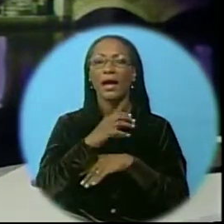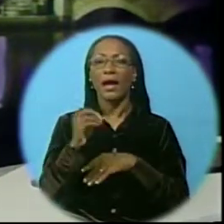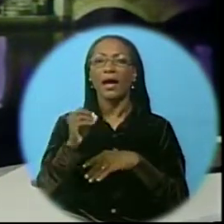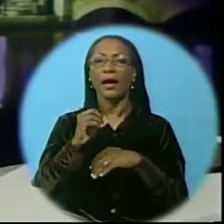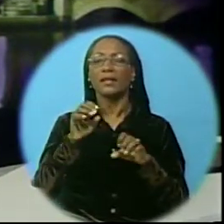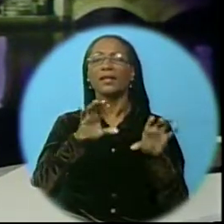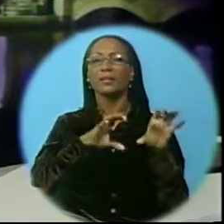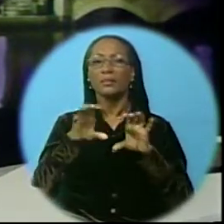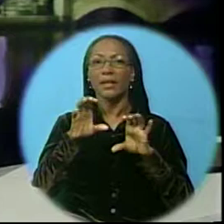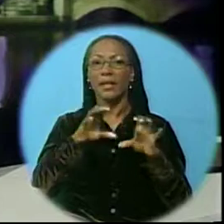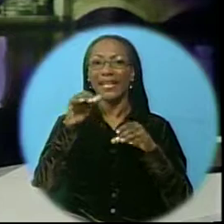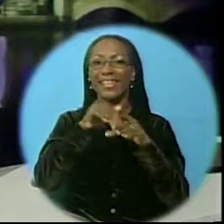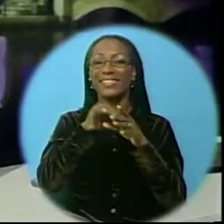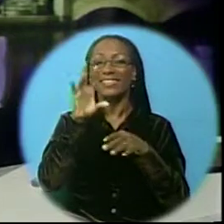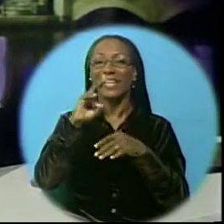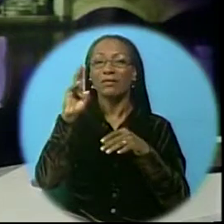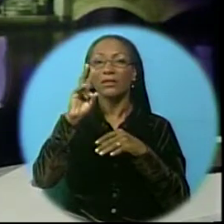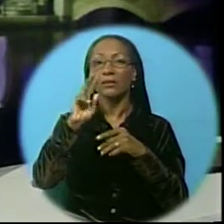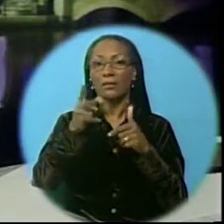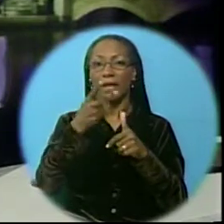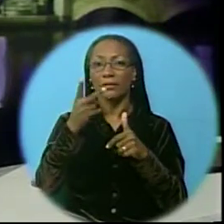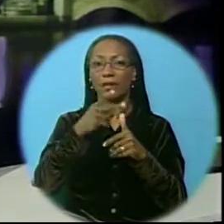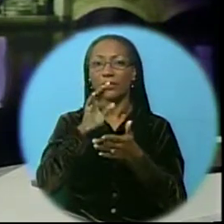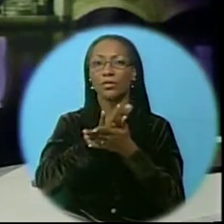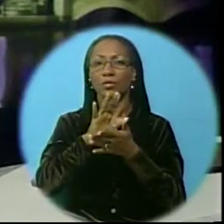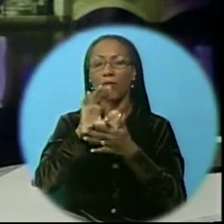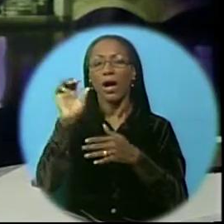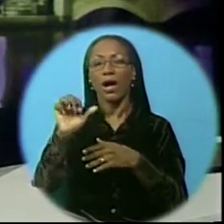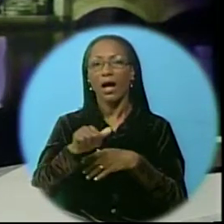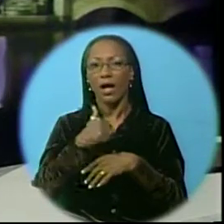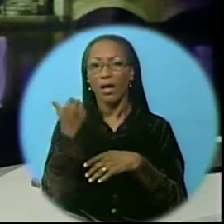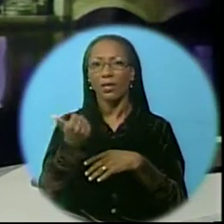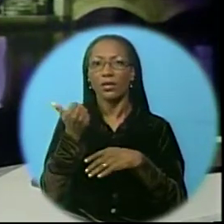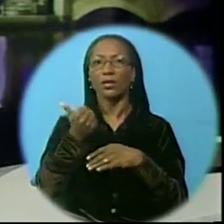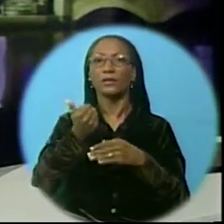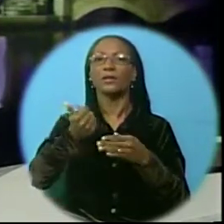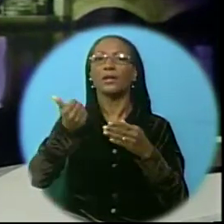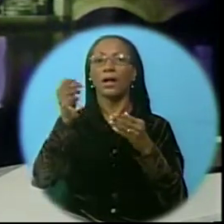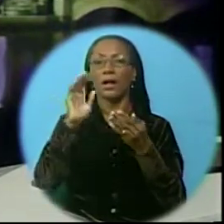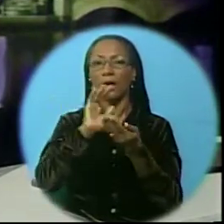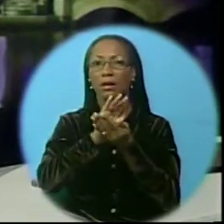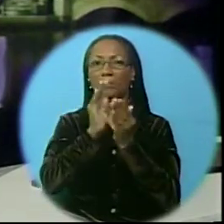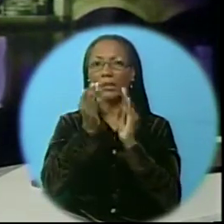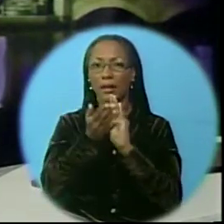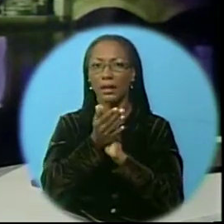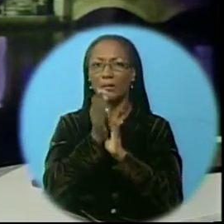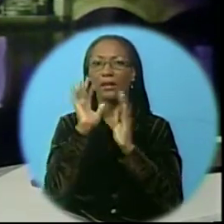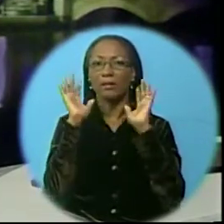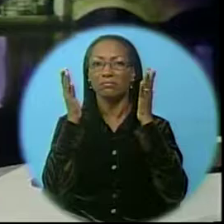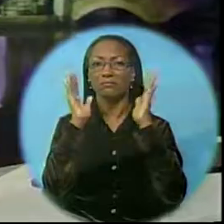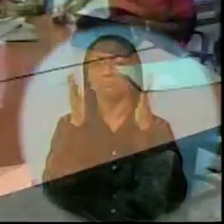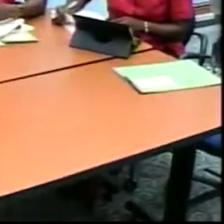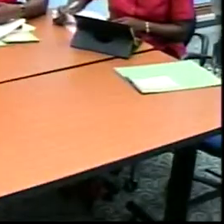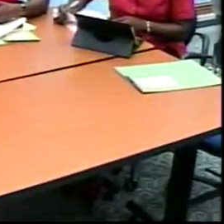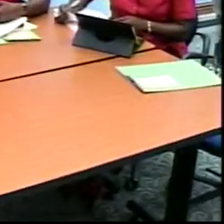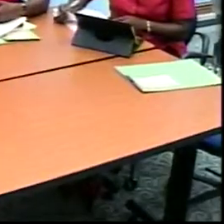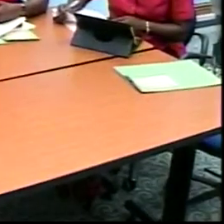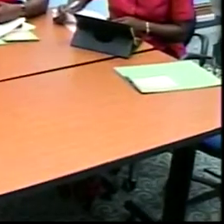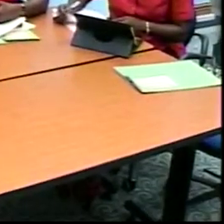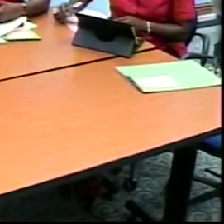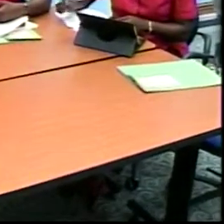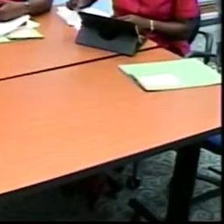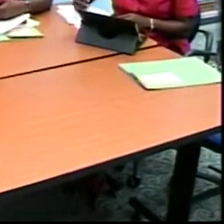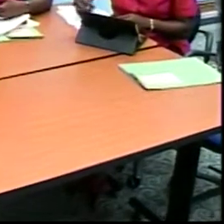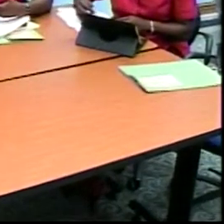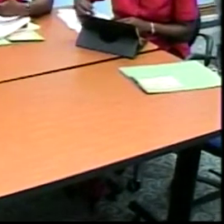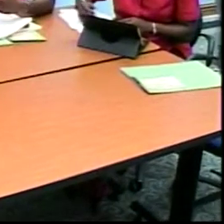secondary schools. Others have implemented it but are targeting specific age groups. The ministry hosted a workshop this morning at UN